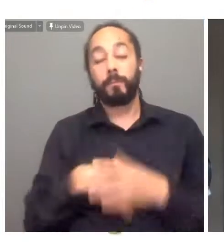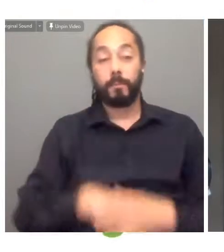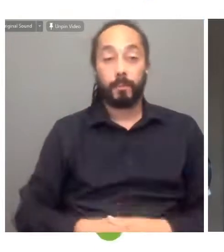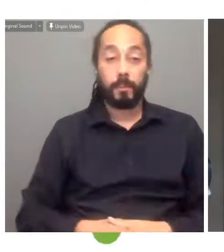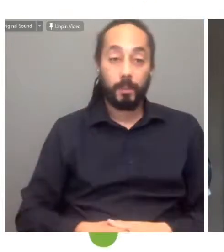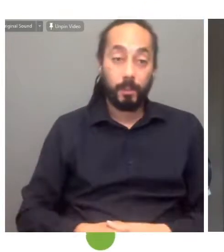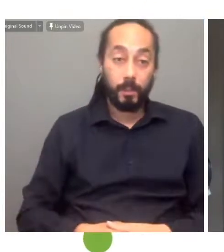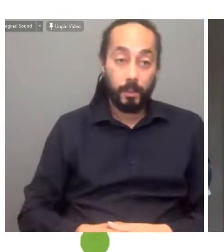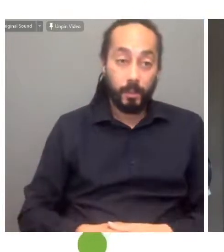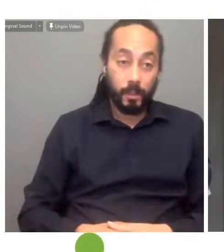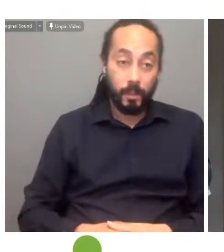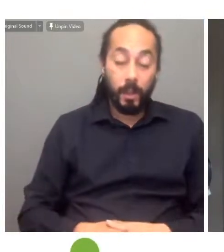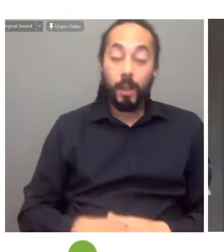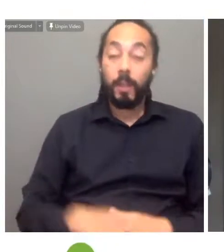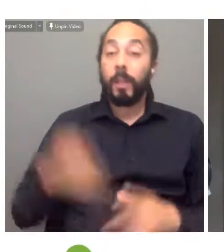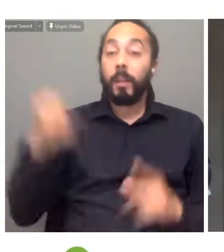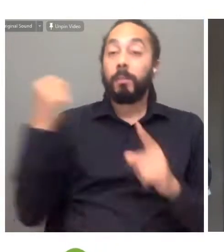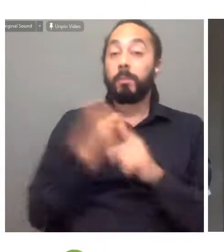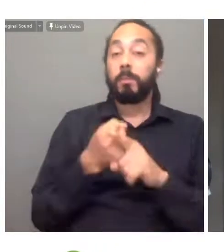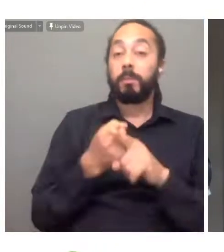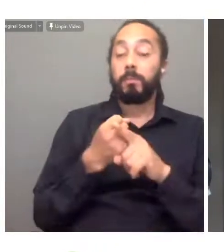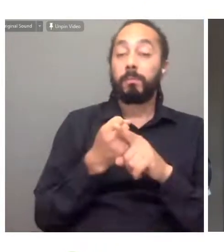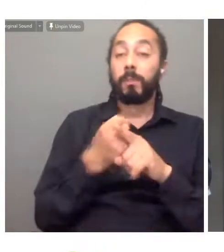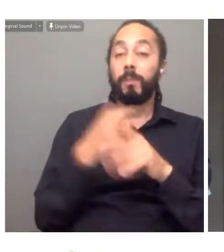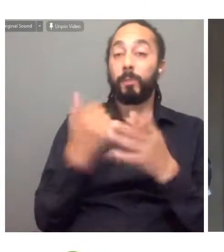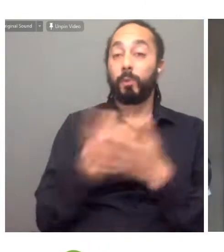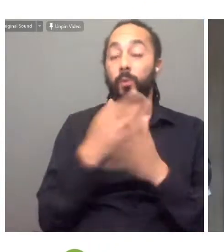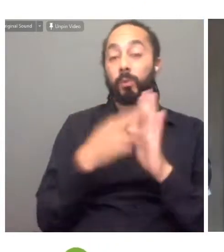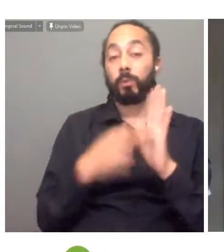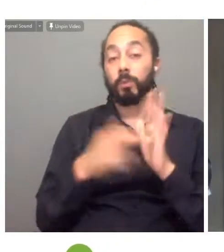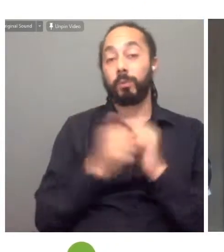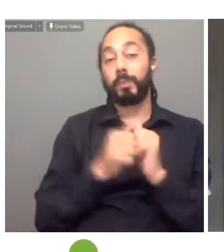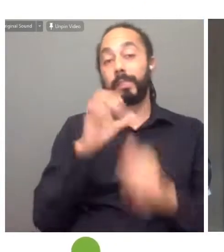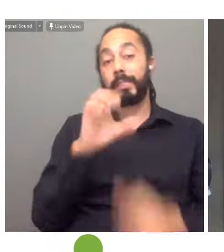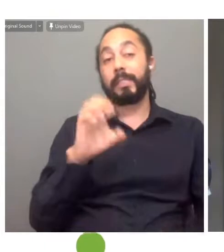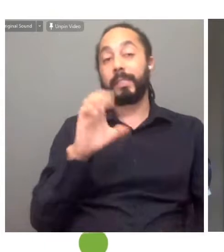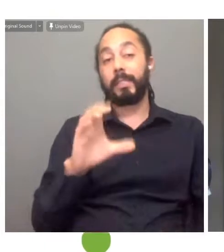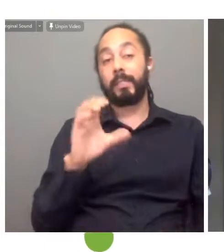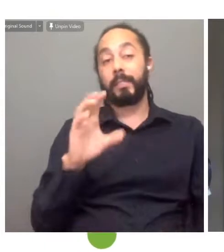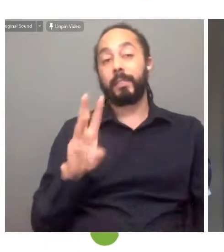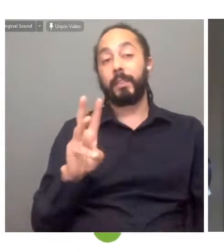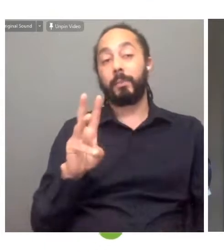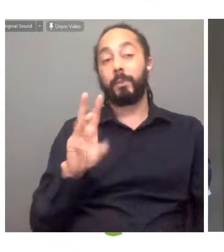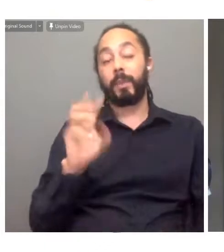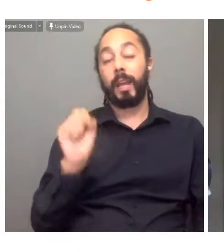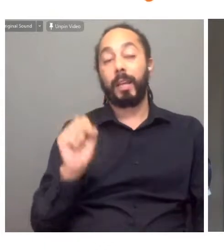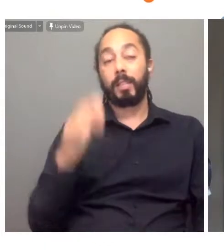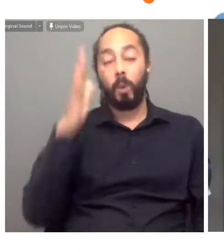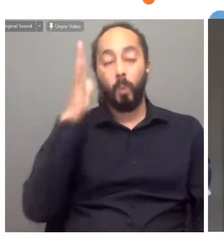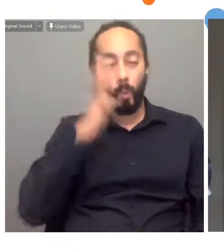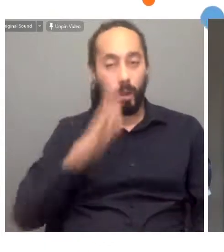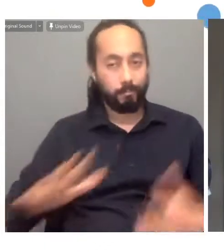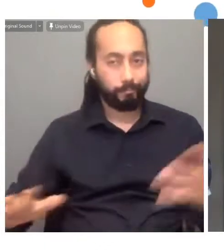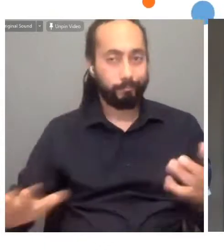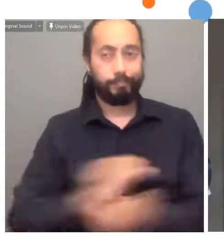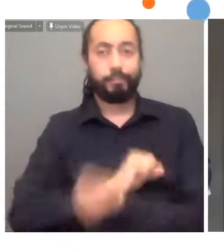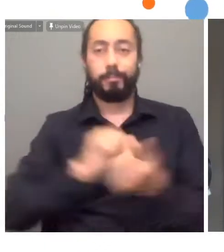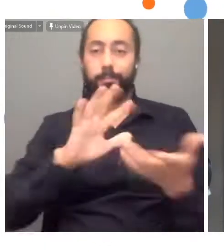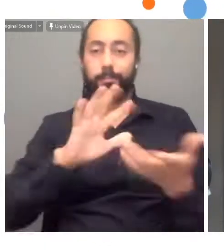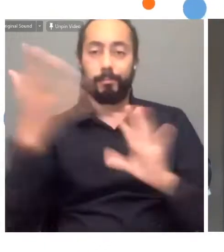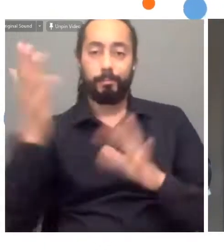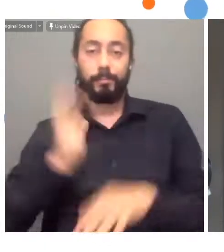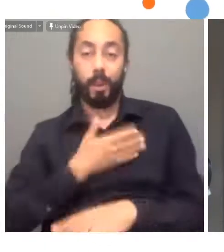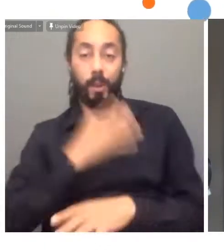the extension of the CEWS will be devastating on our company and the arts. Due to the ongoing declining